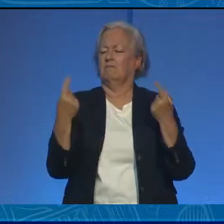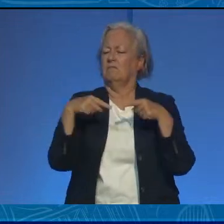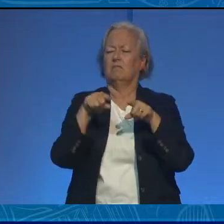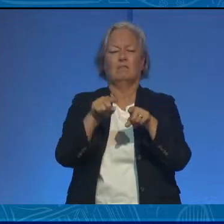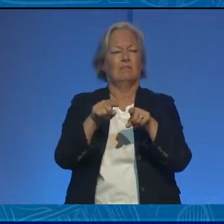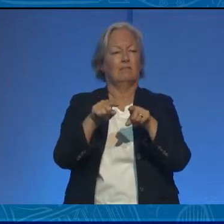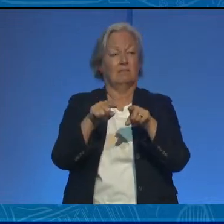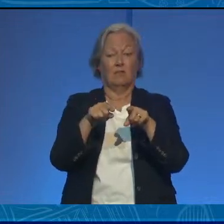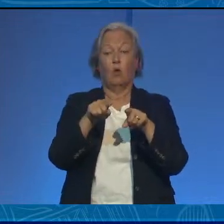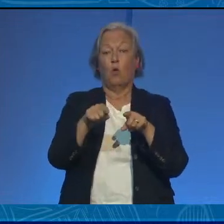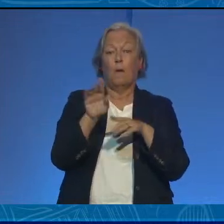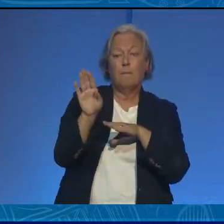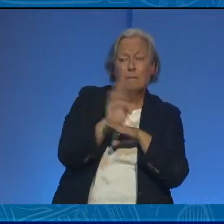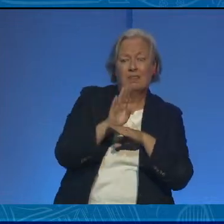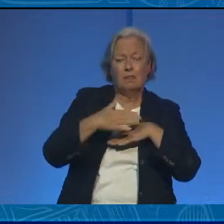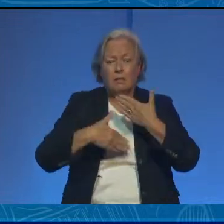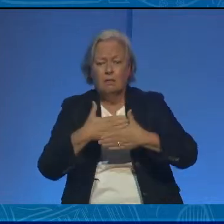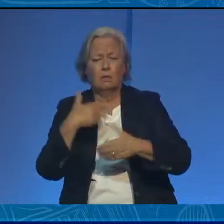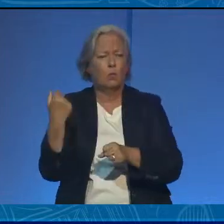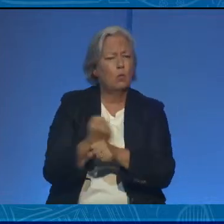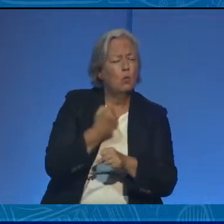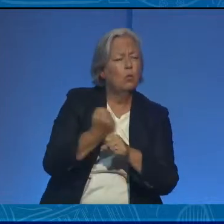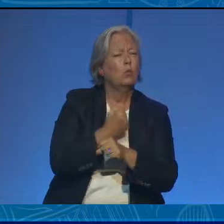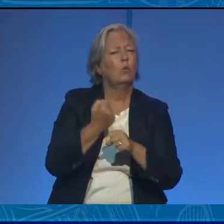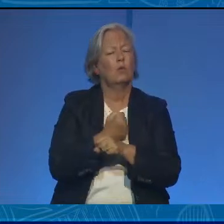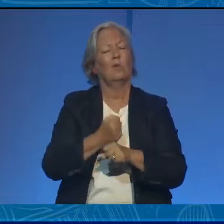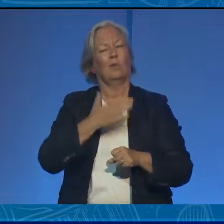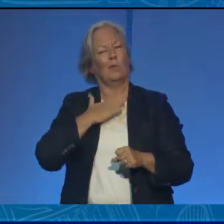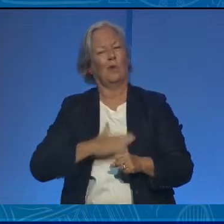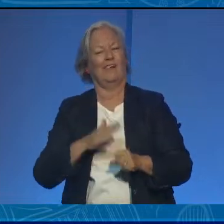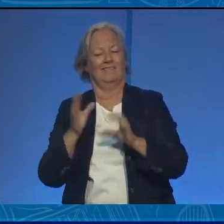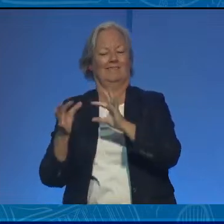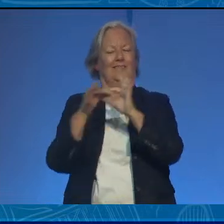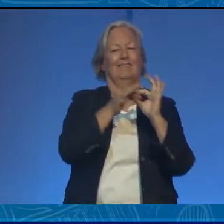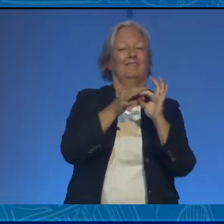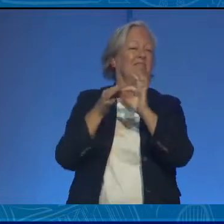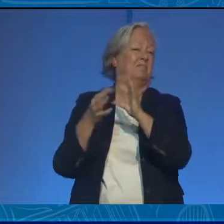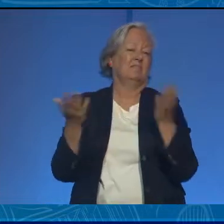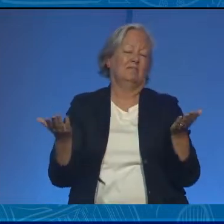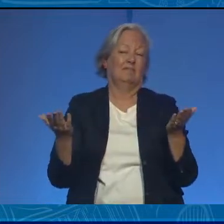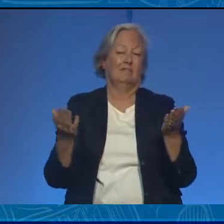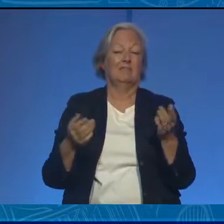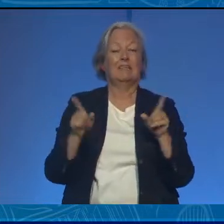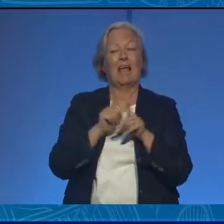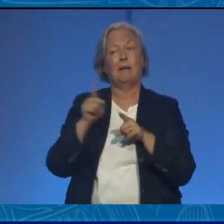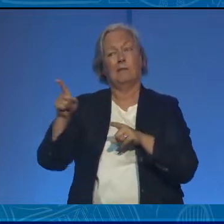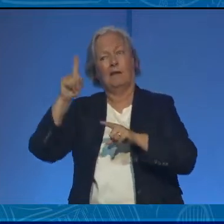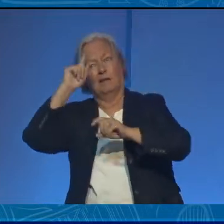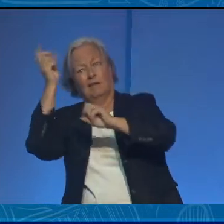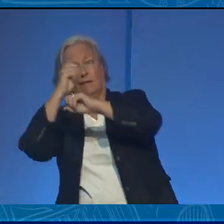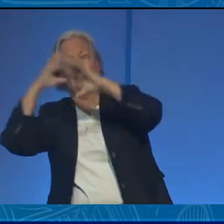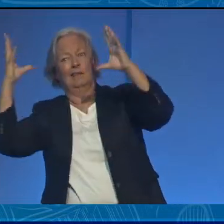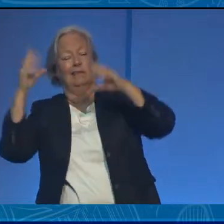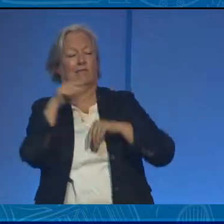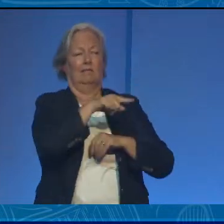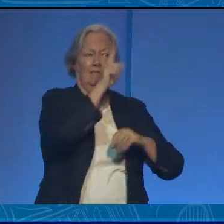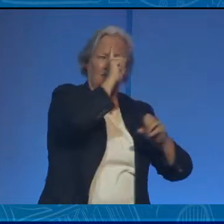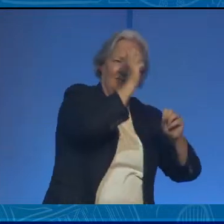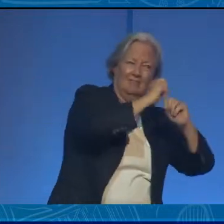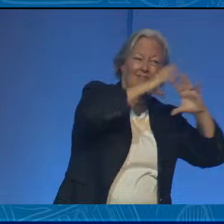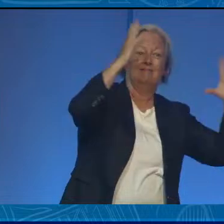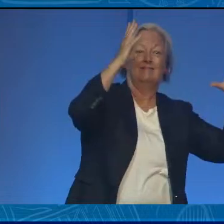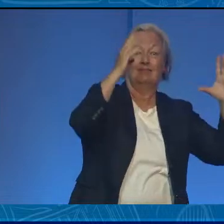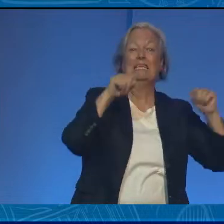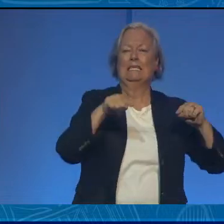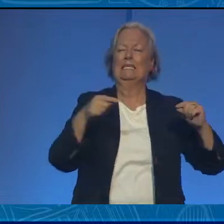DRR, and resilience need and can be widened through visionary business leaders and startups as